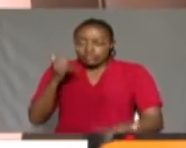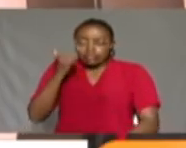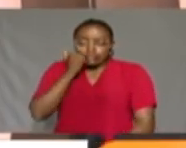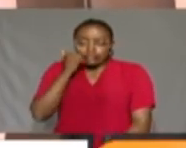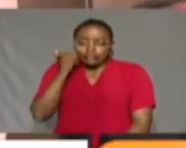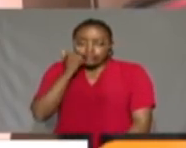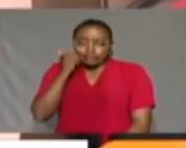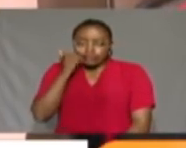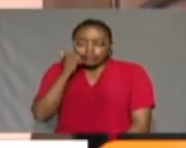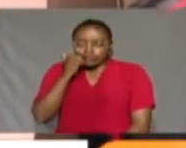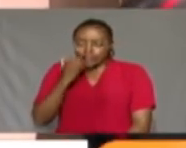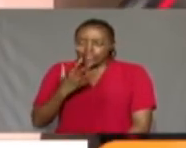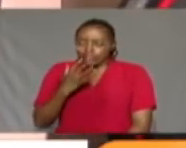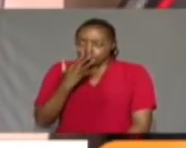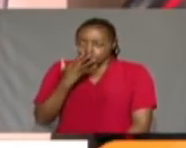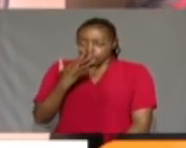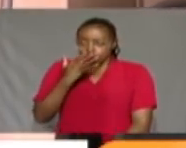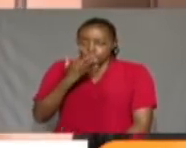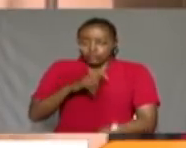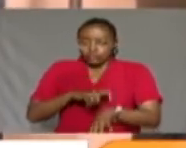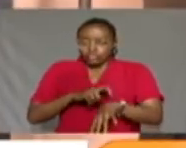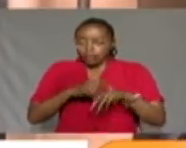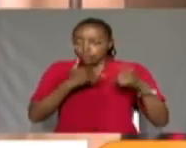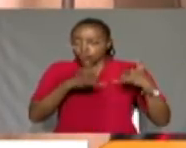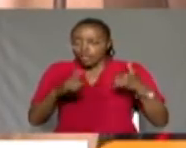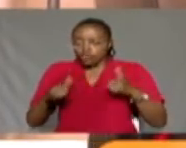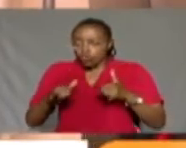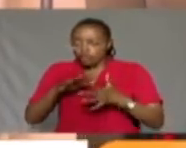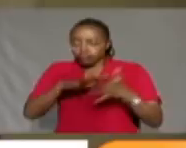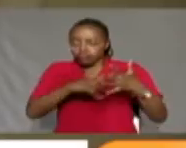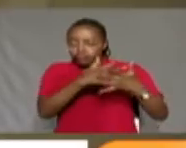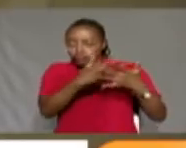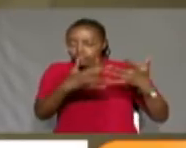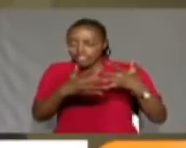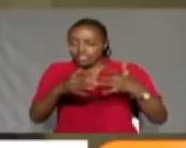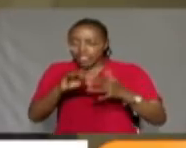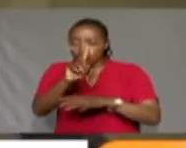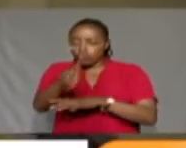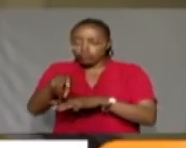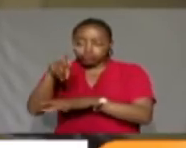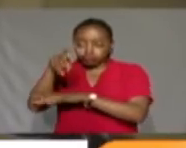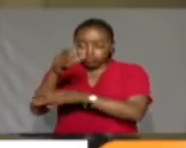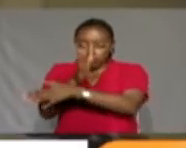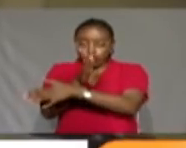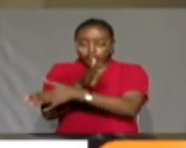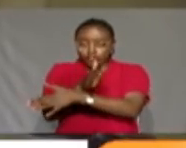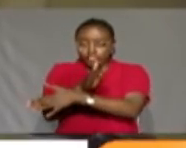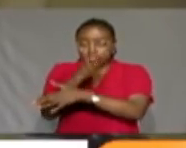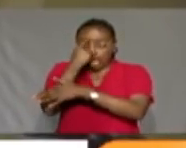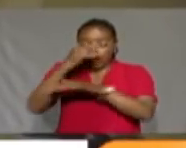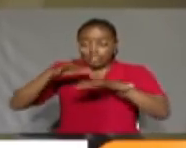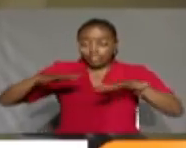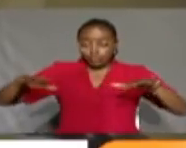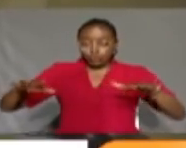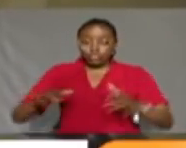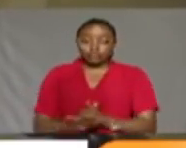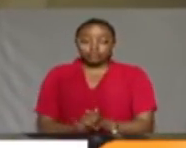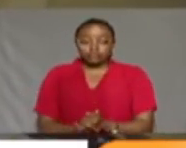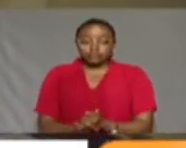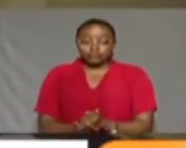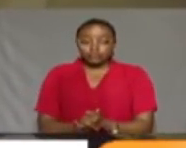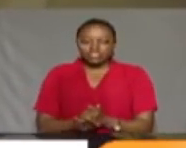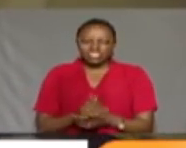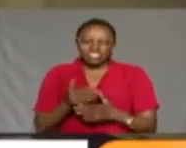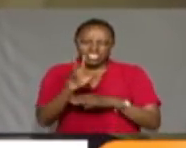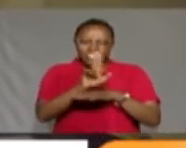and arterial gas embolism while laying fish nets in the Indian Ocean. Can also be used to treat other medical-related